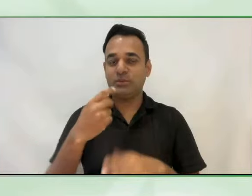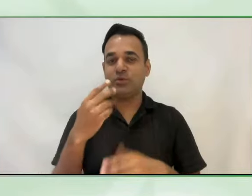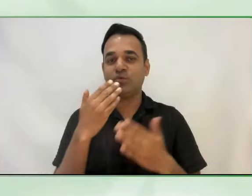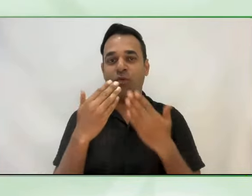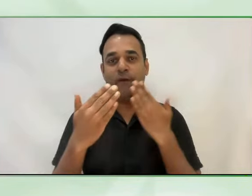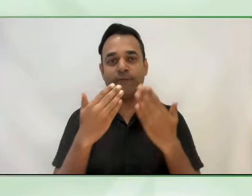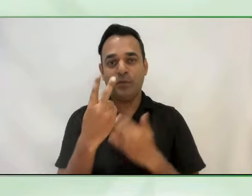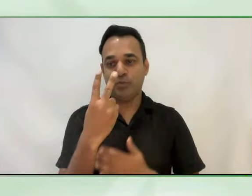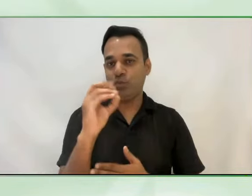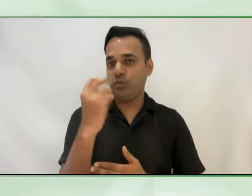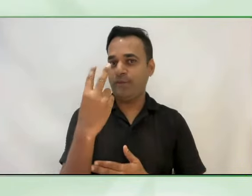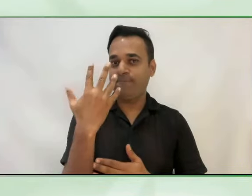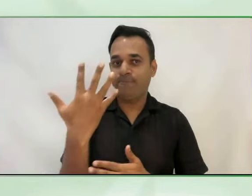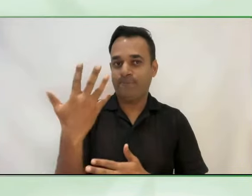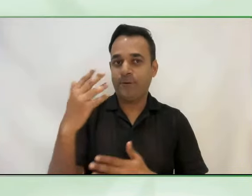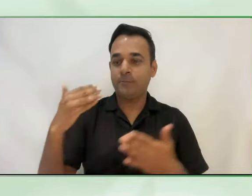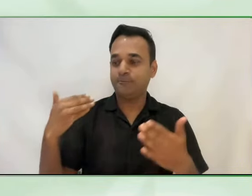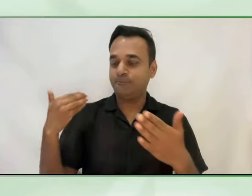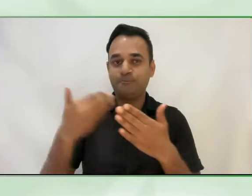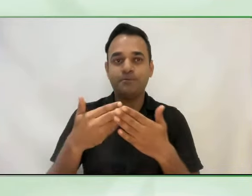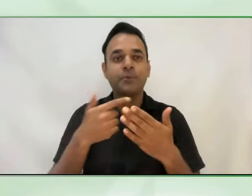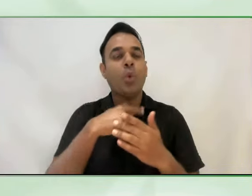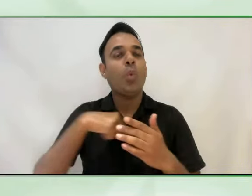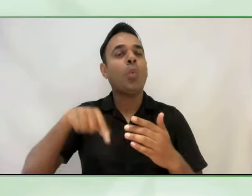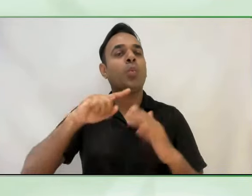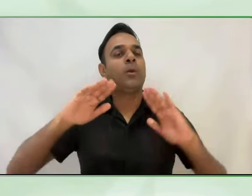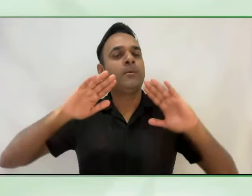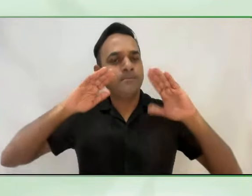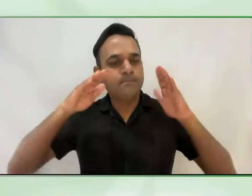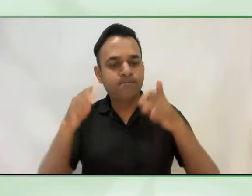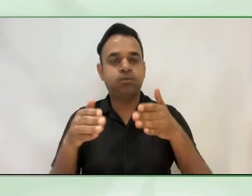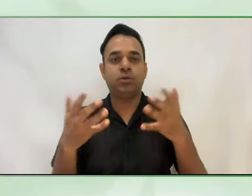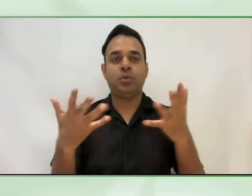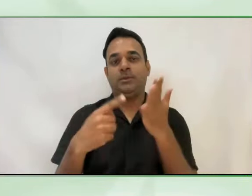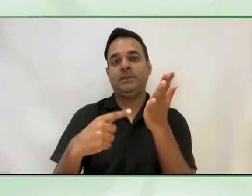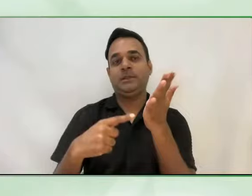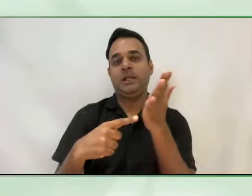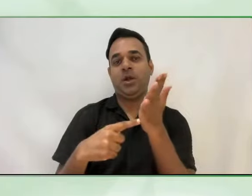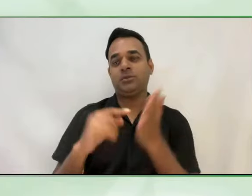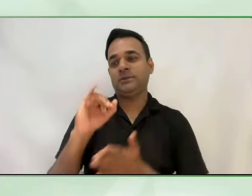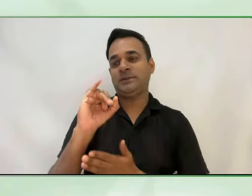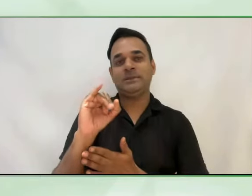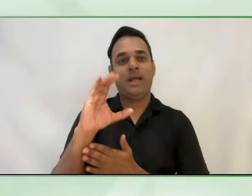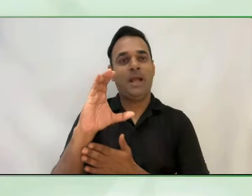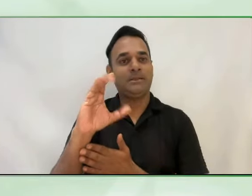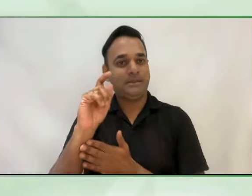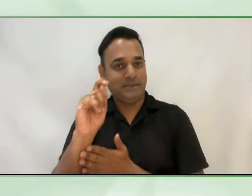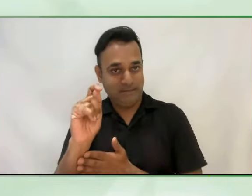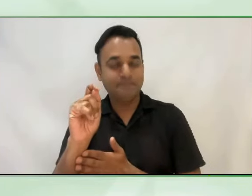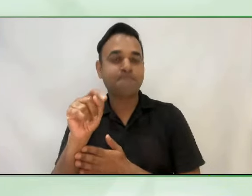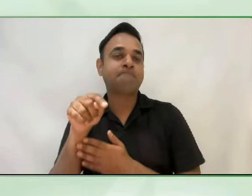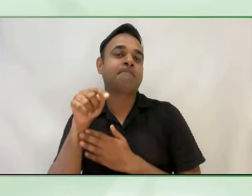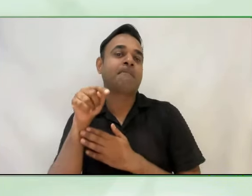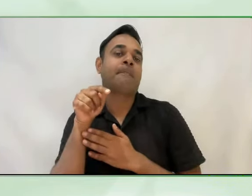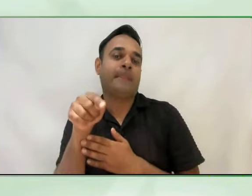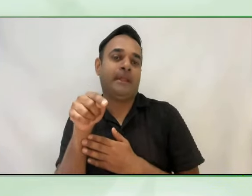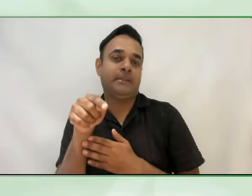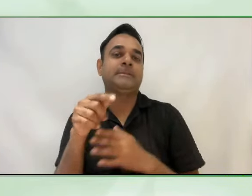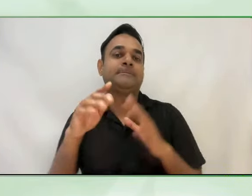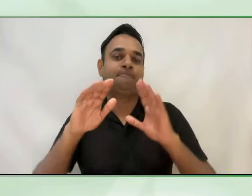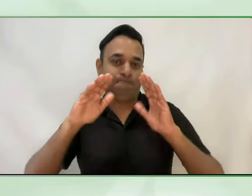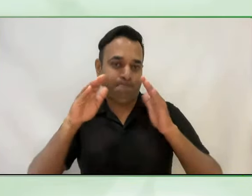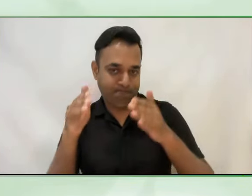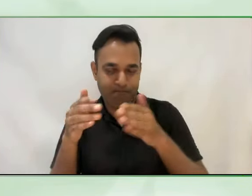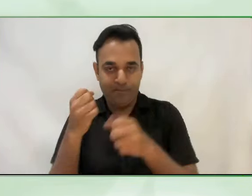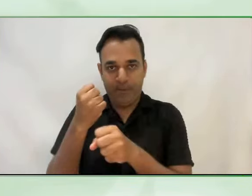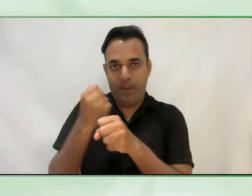as always, but also on employment. I'm Malgorzata Grobelna and I'm with the Zero Project.